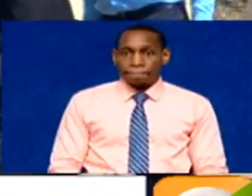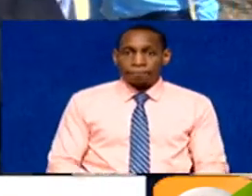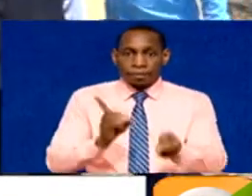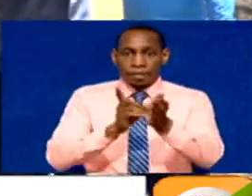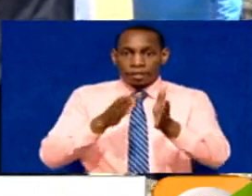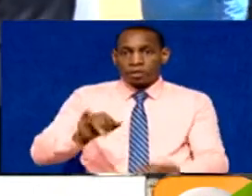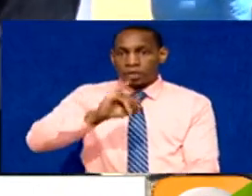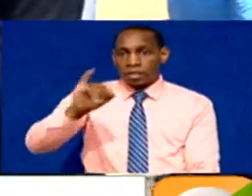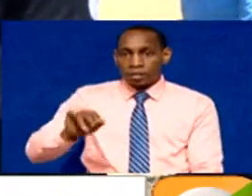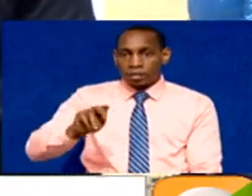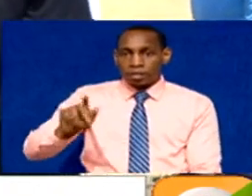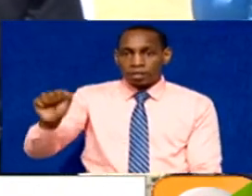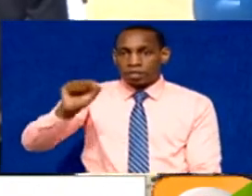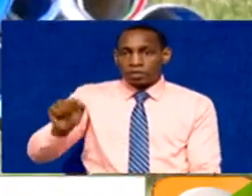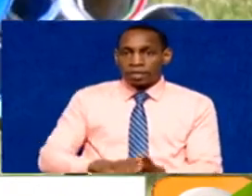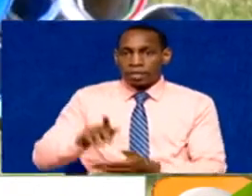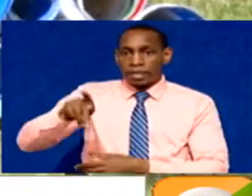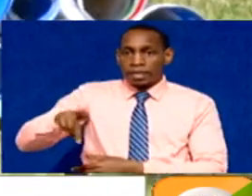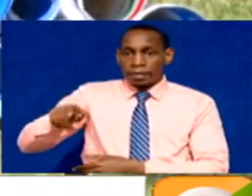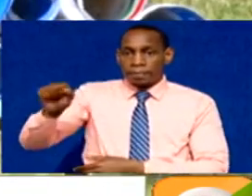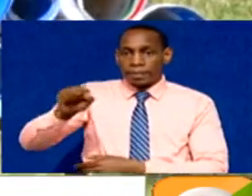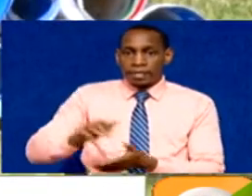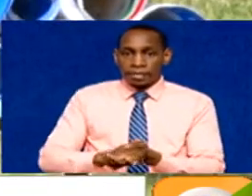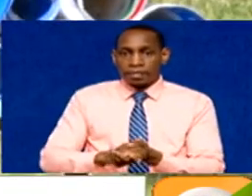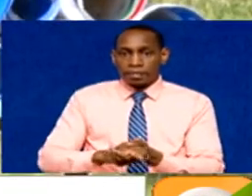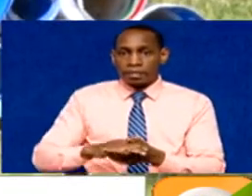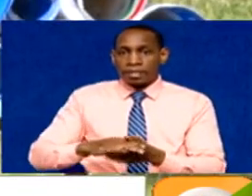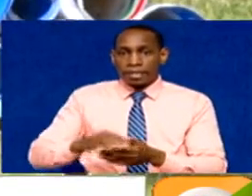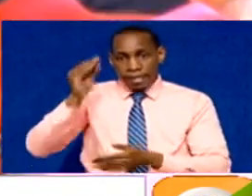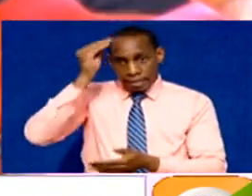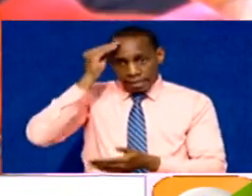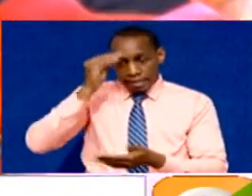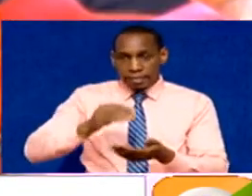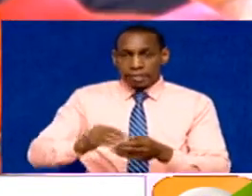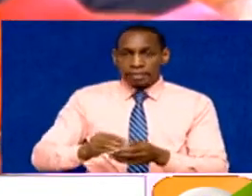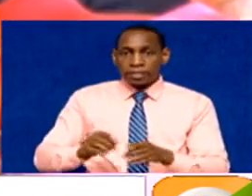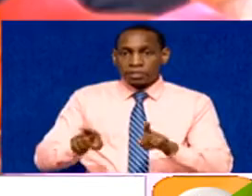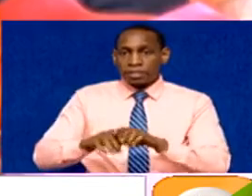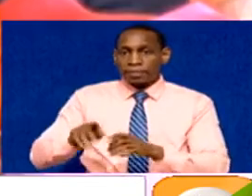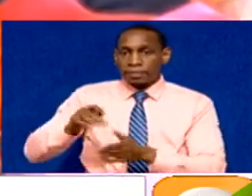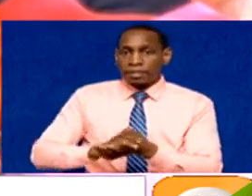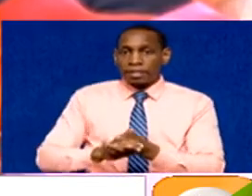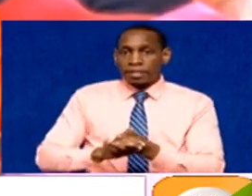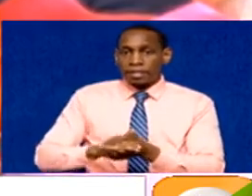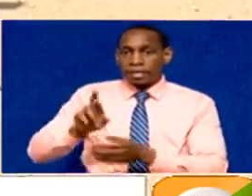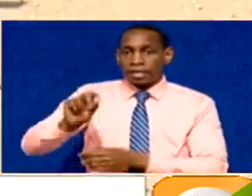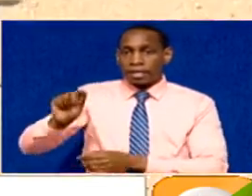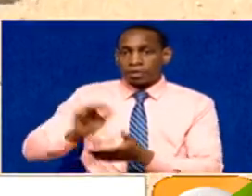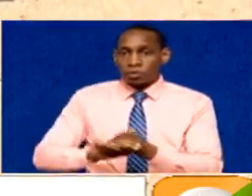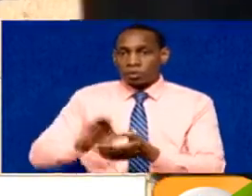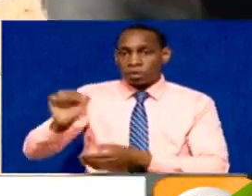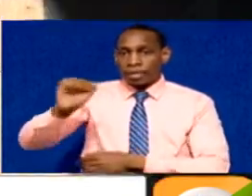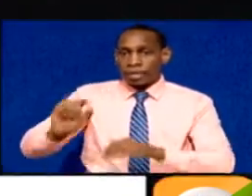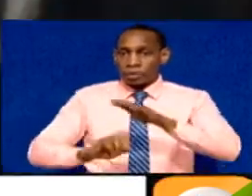Dr. Julius John, the Principal Secretary, State Department for Early Learning and Basic Education, and Dr. Sarah Ruto, the Chief Administrative Secretary at